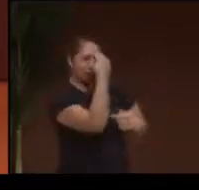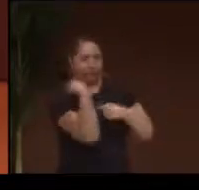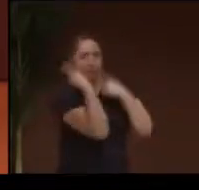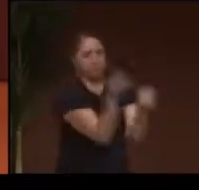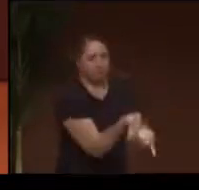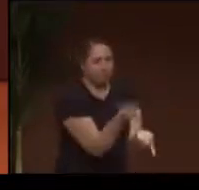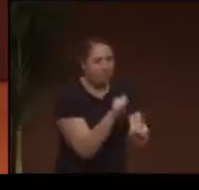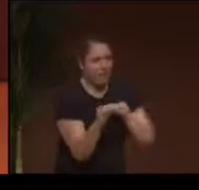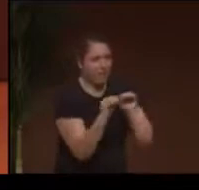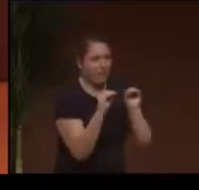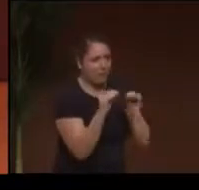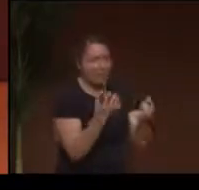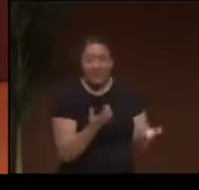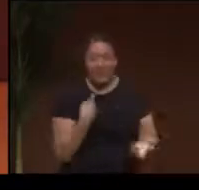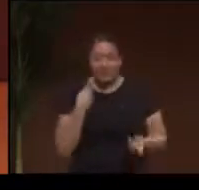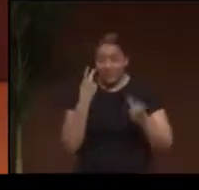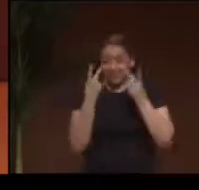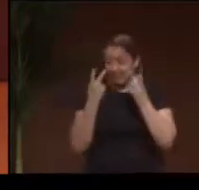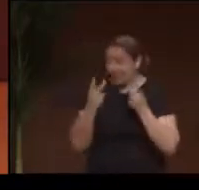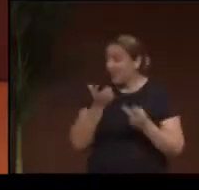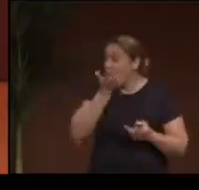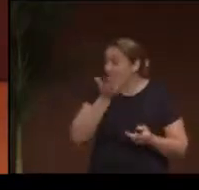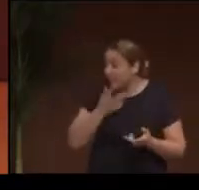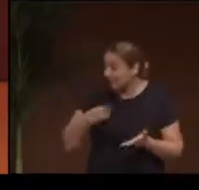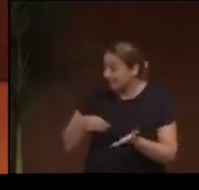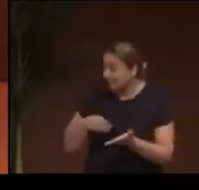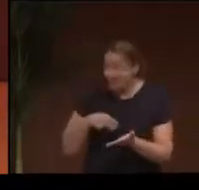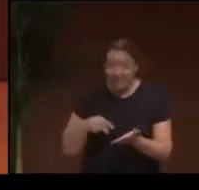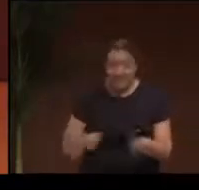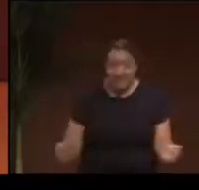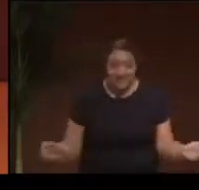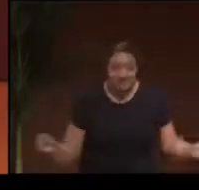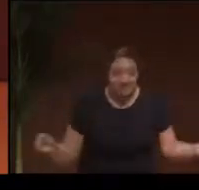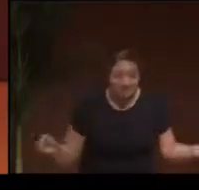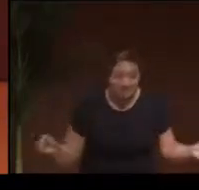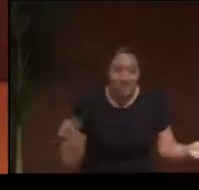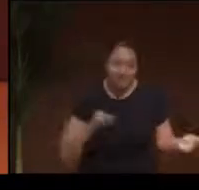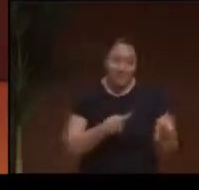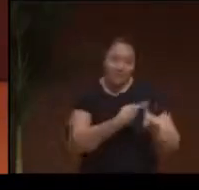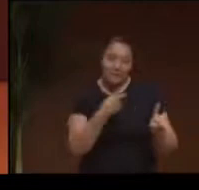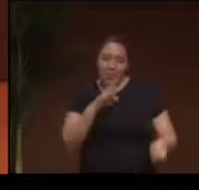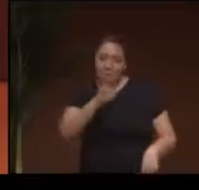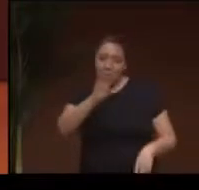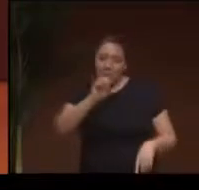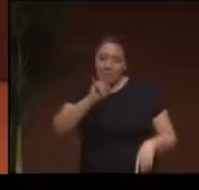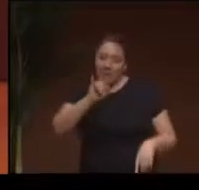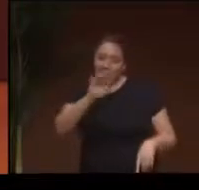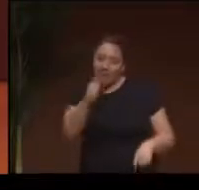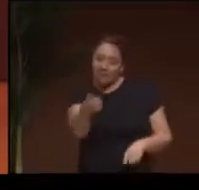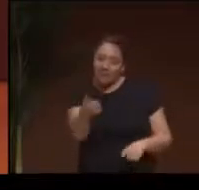So whenever you go to powwows now, you'll always see that as the grass dancers bend down, they start shaking like this, and that's... That's Boricua right there.